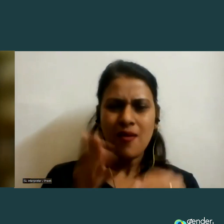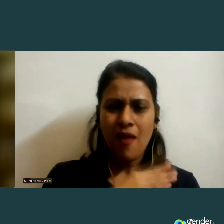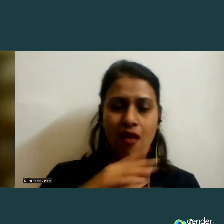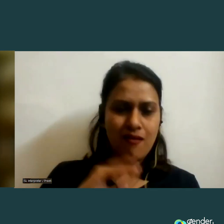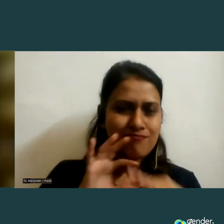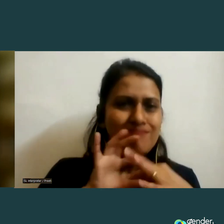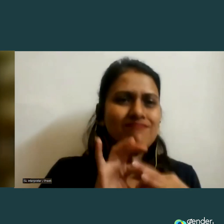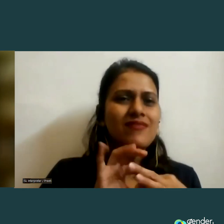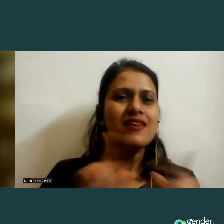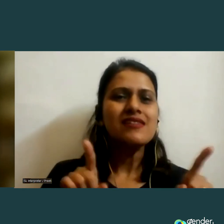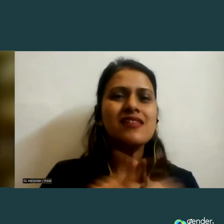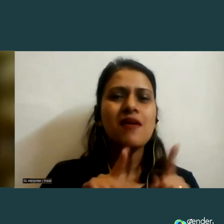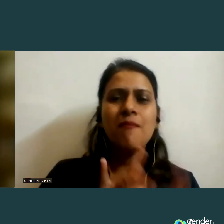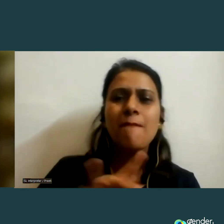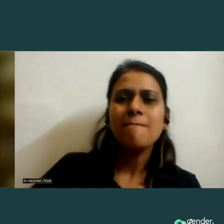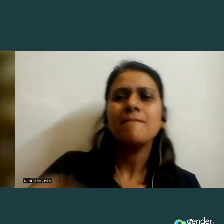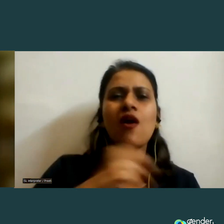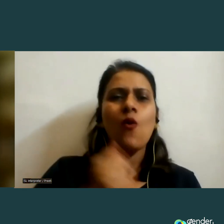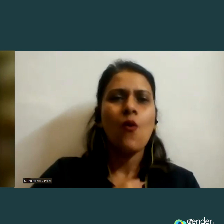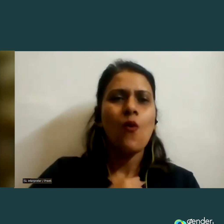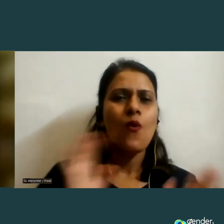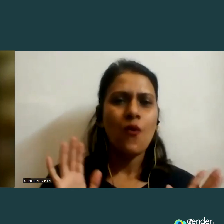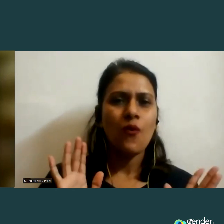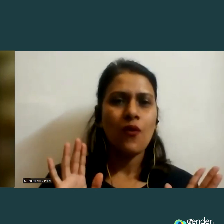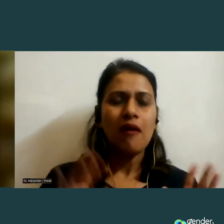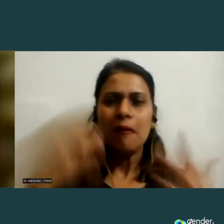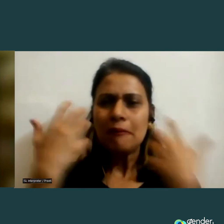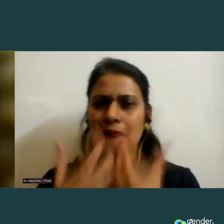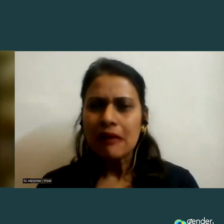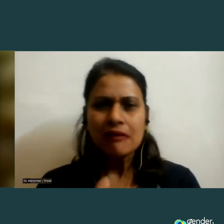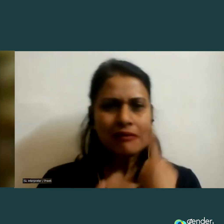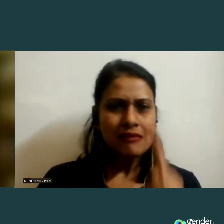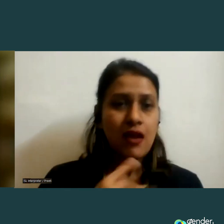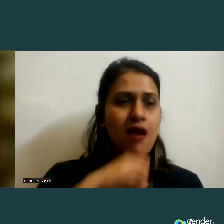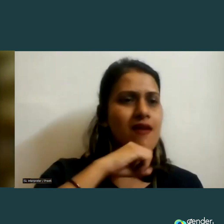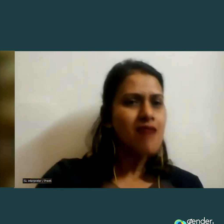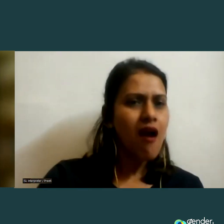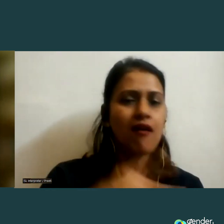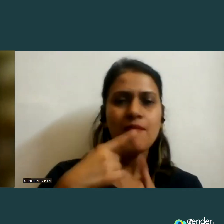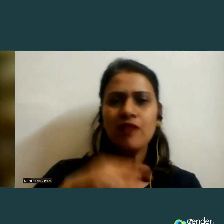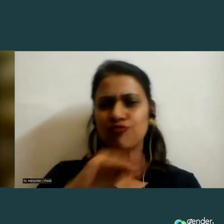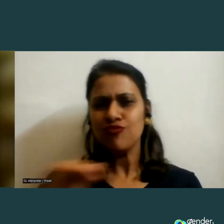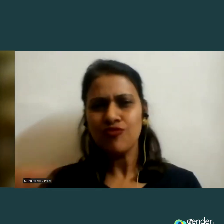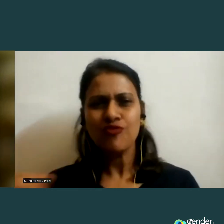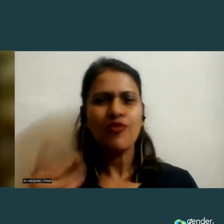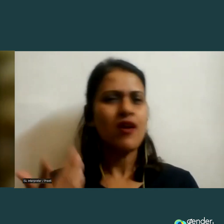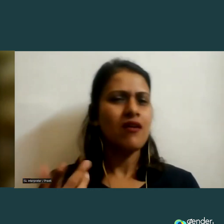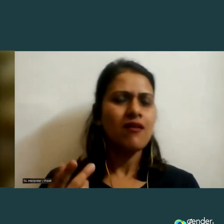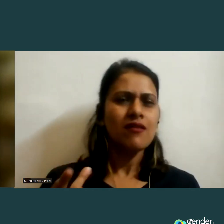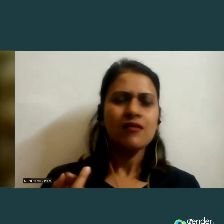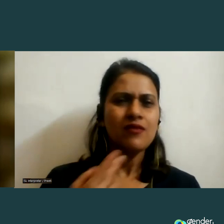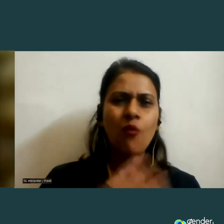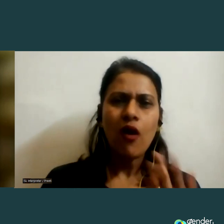us. And really the true mapping came when they sat with the young folks and the kids, because they said, this